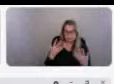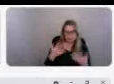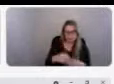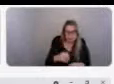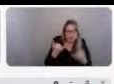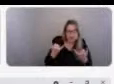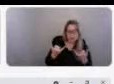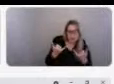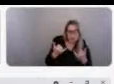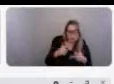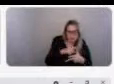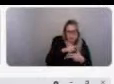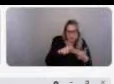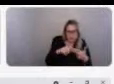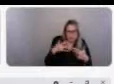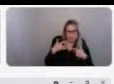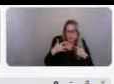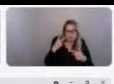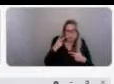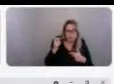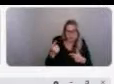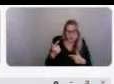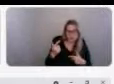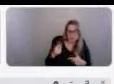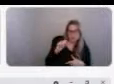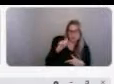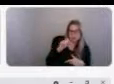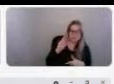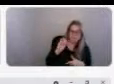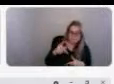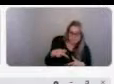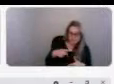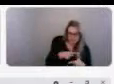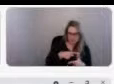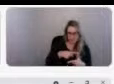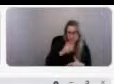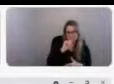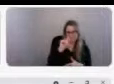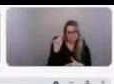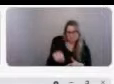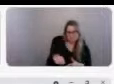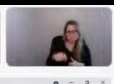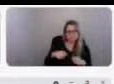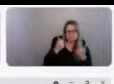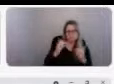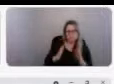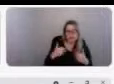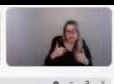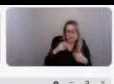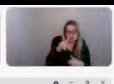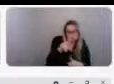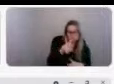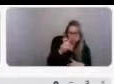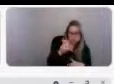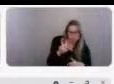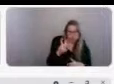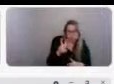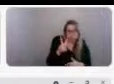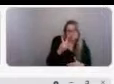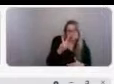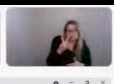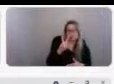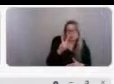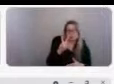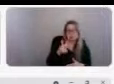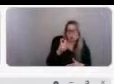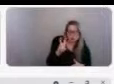like to raise three major concerns that i see with the giraffe map first as a tempe resident my small city has 204 000 residents it could